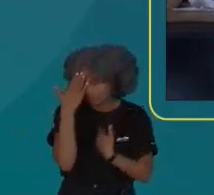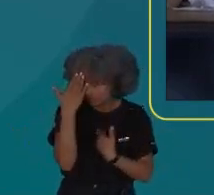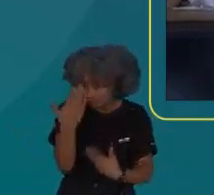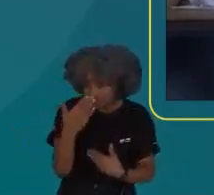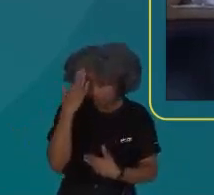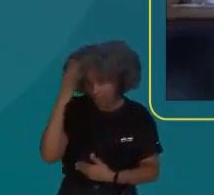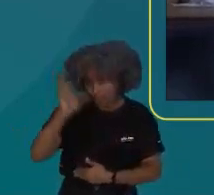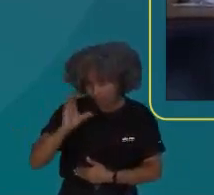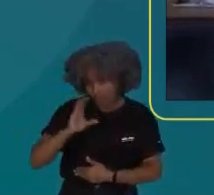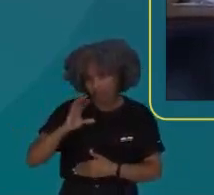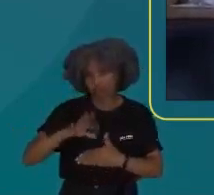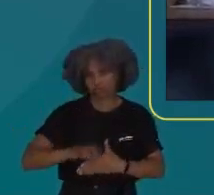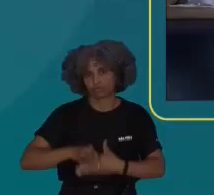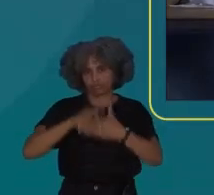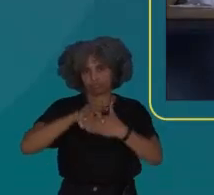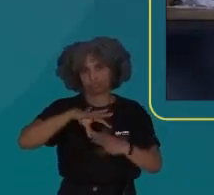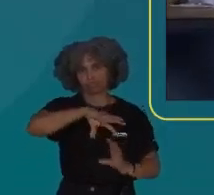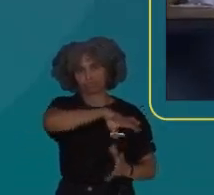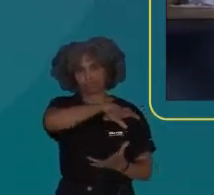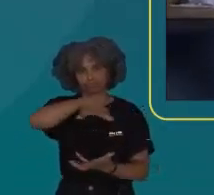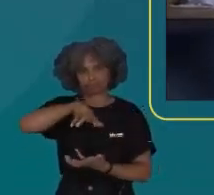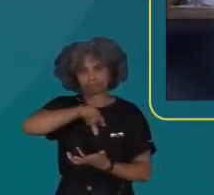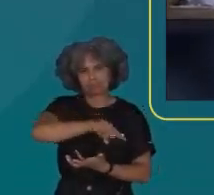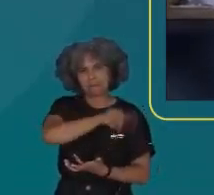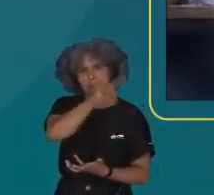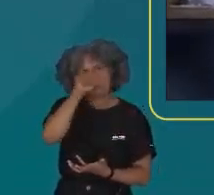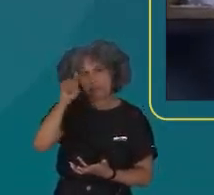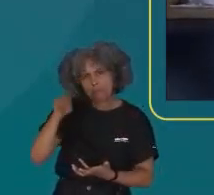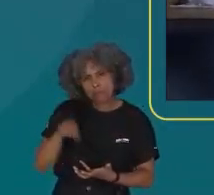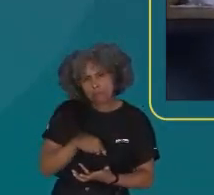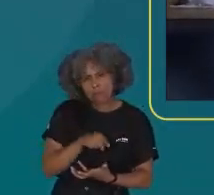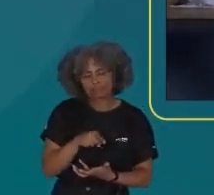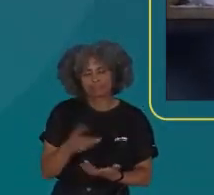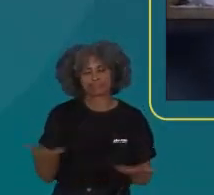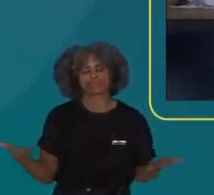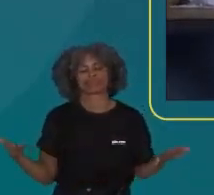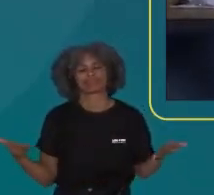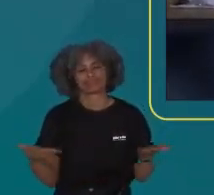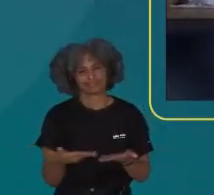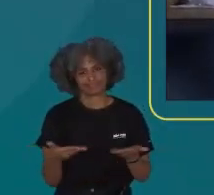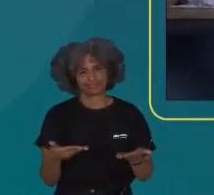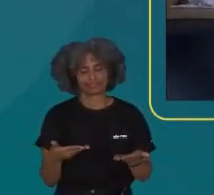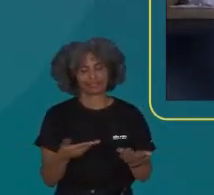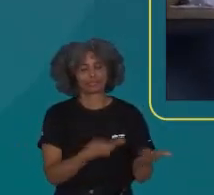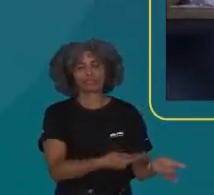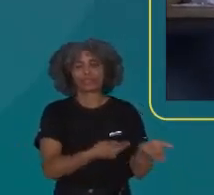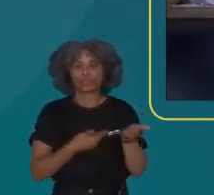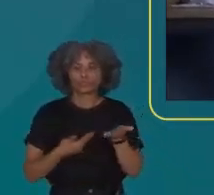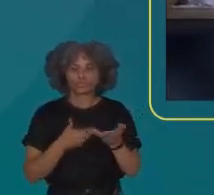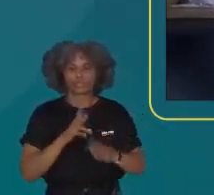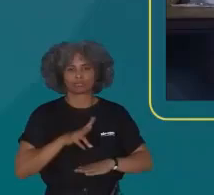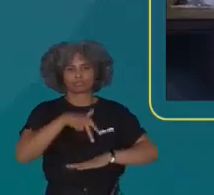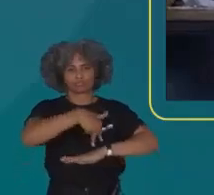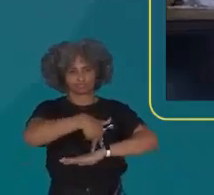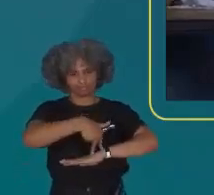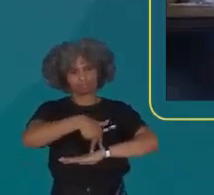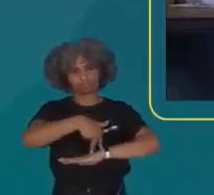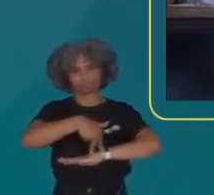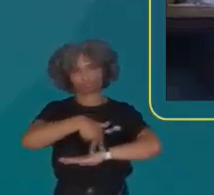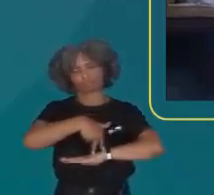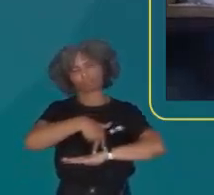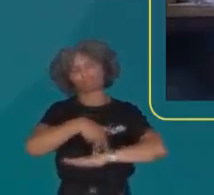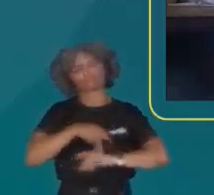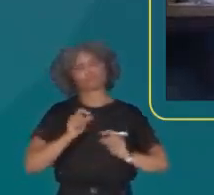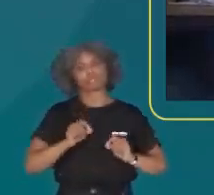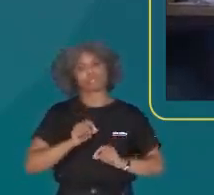you very much. I'm now turning to where the world is coming, to Carly. Our next panelist